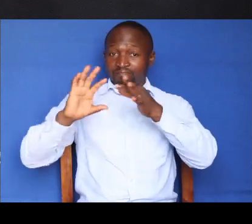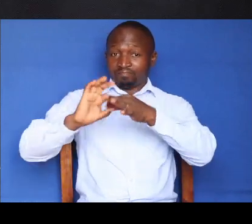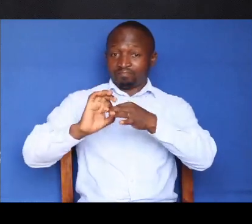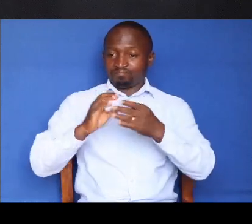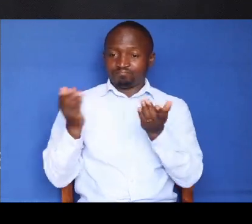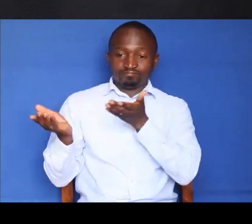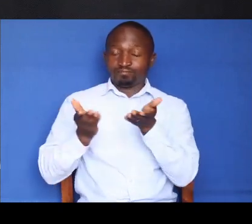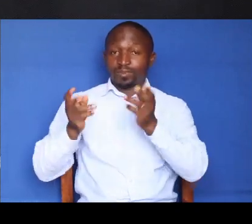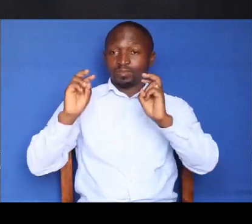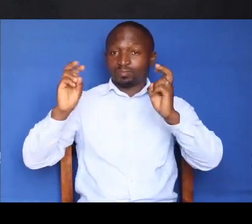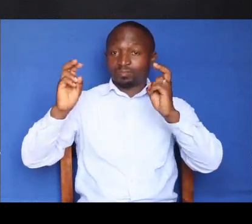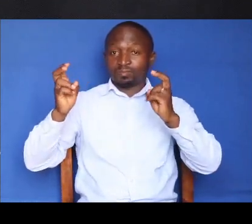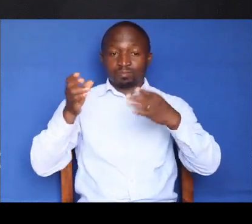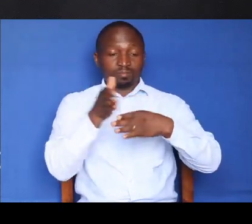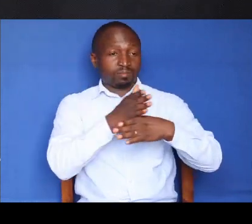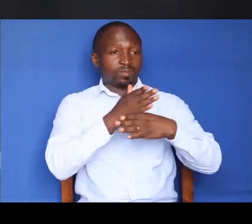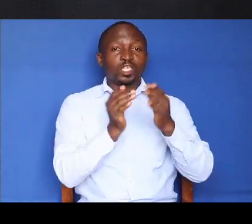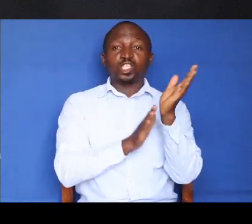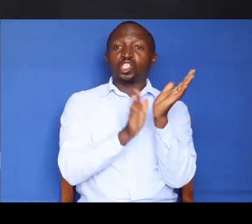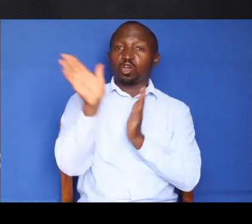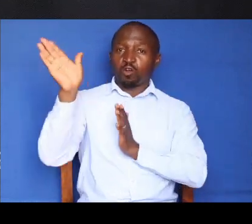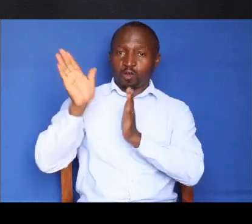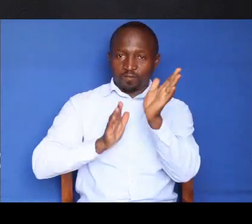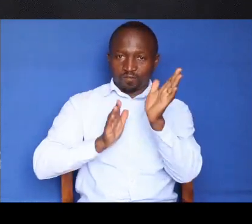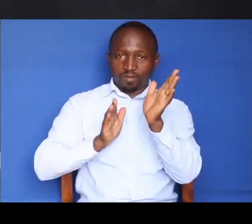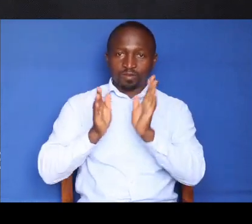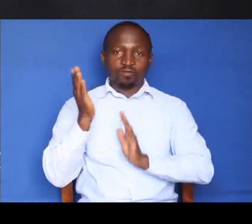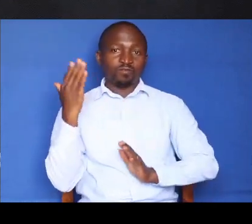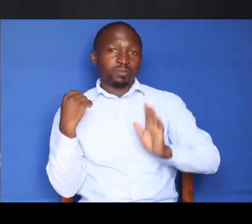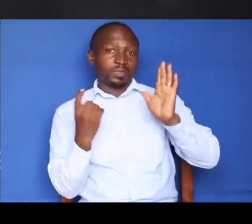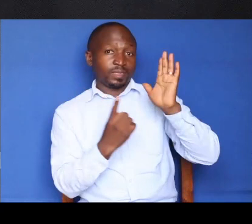this lesson related to geography for A-level students.